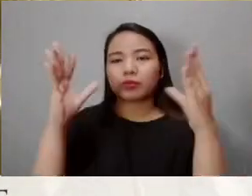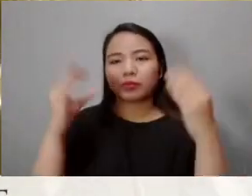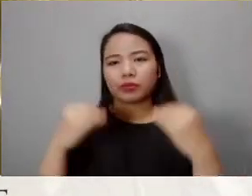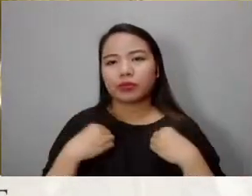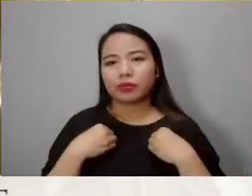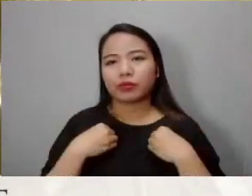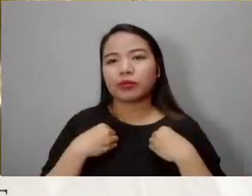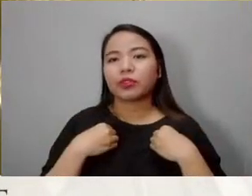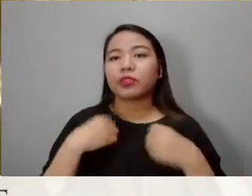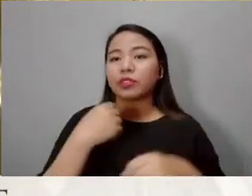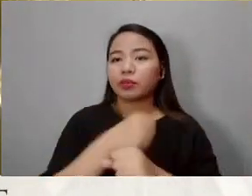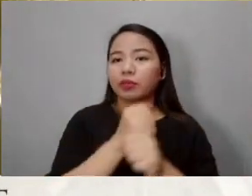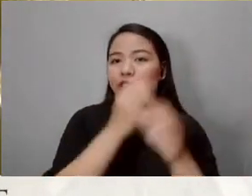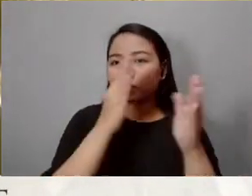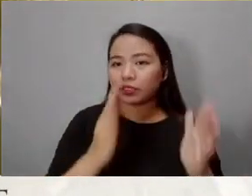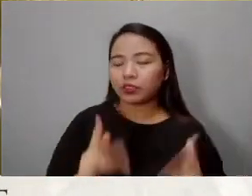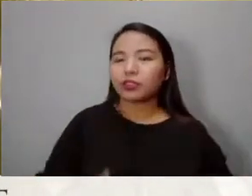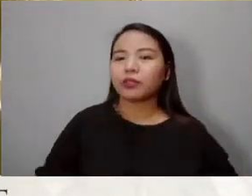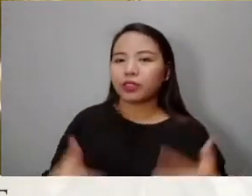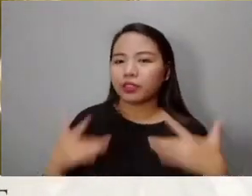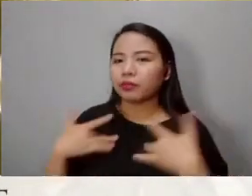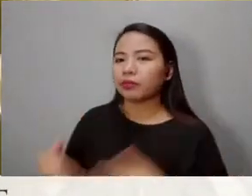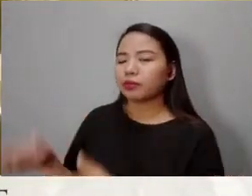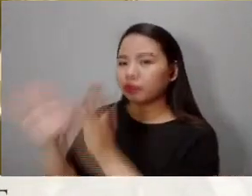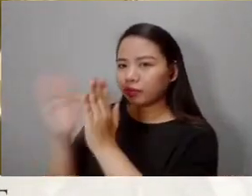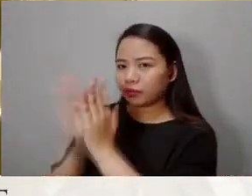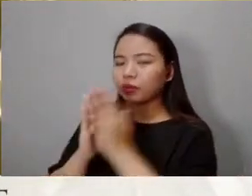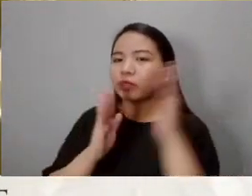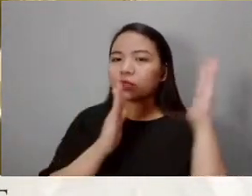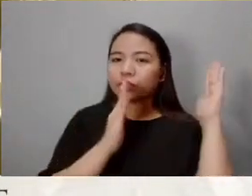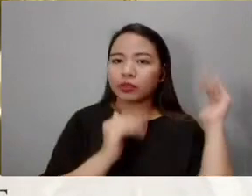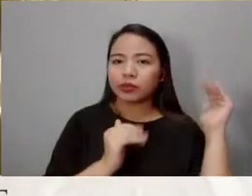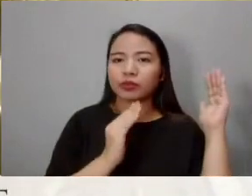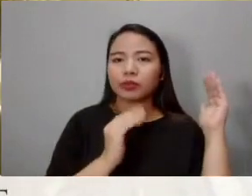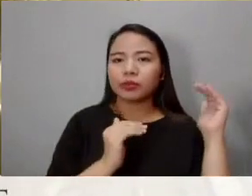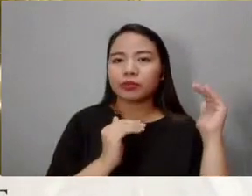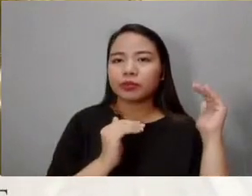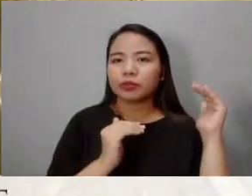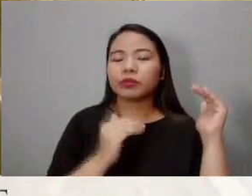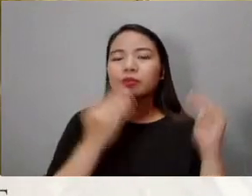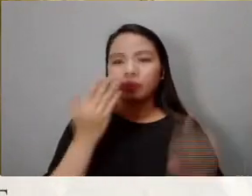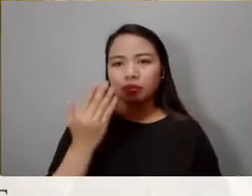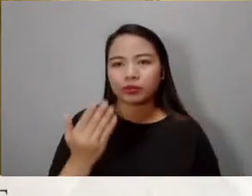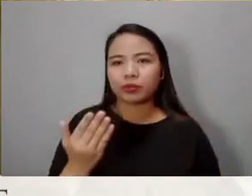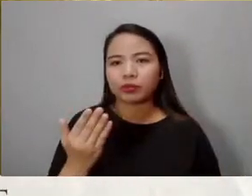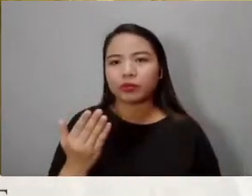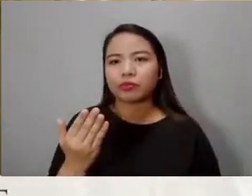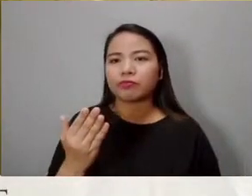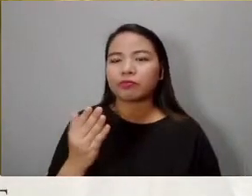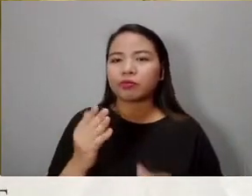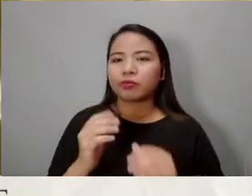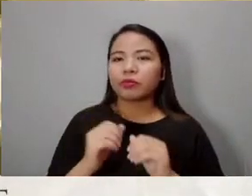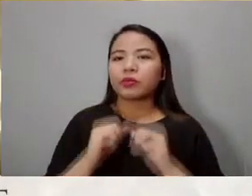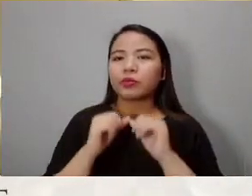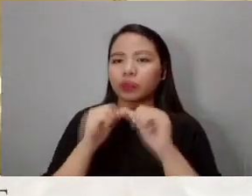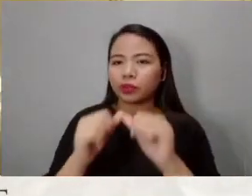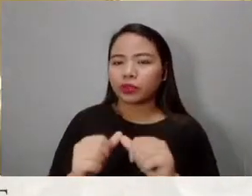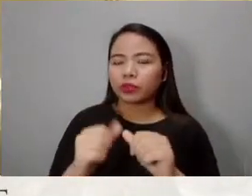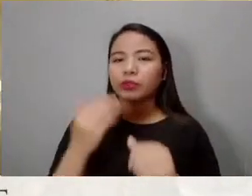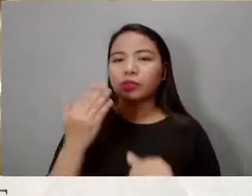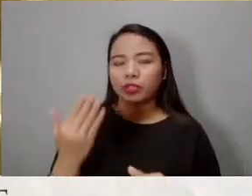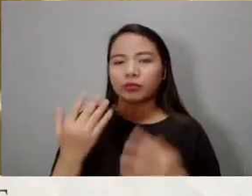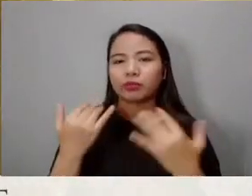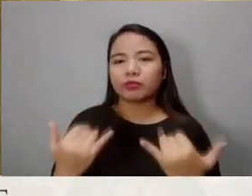life. Amen. And may you who have devoutly gathered on this day carry